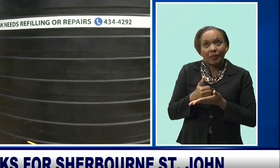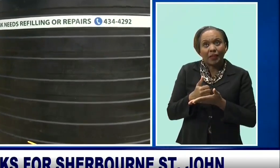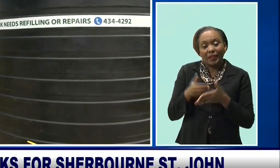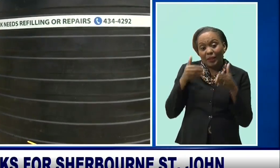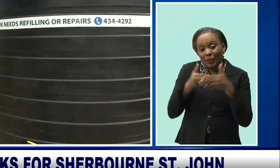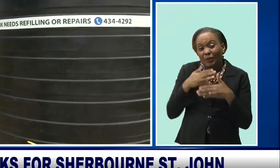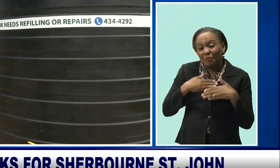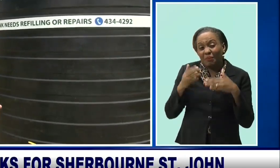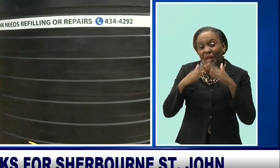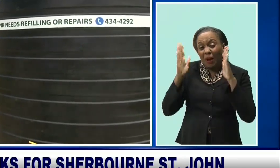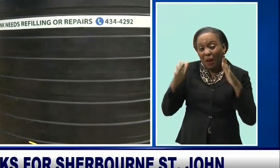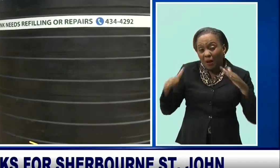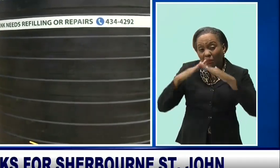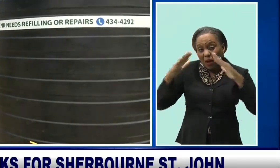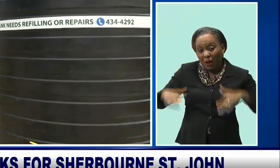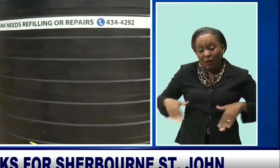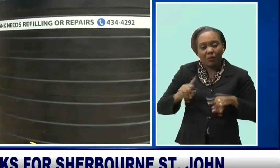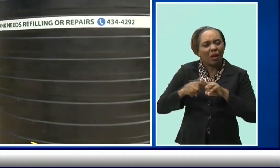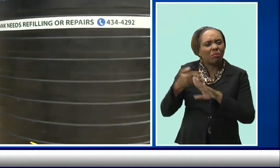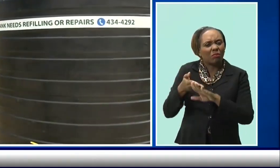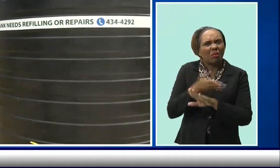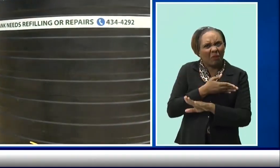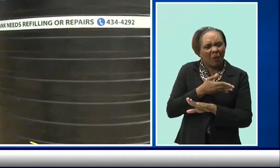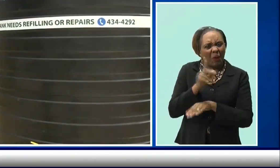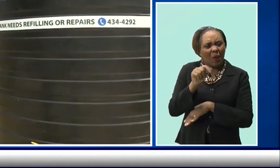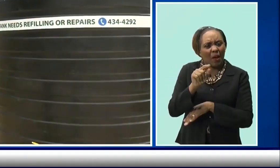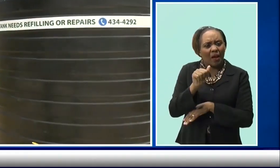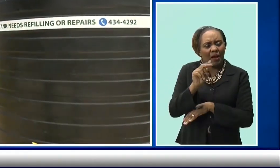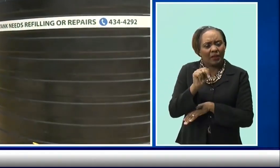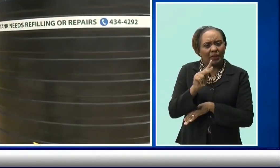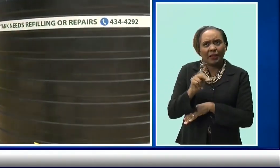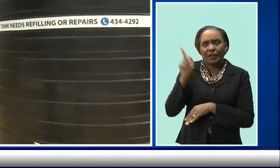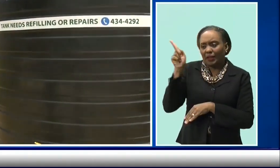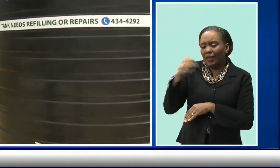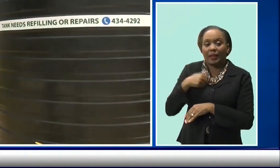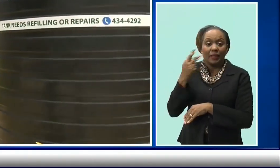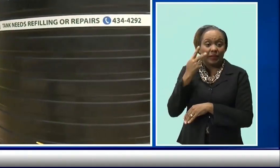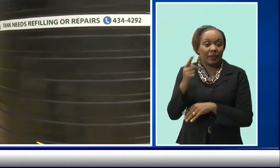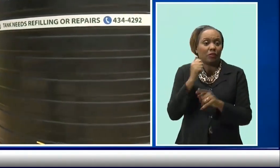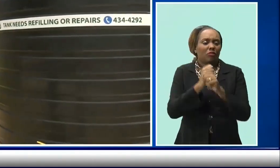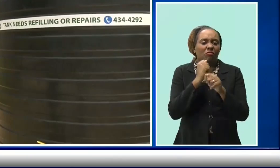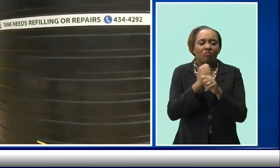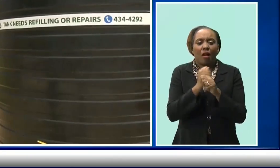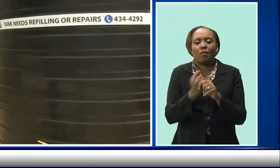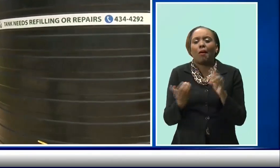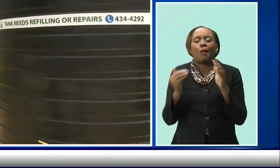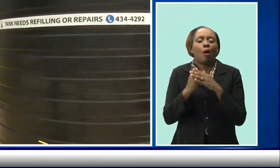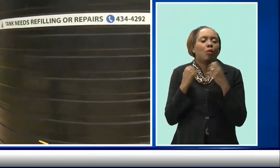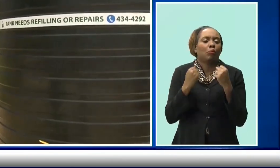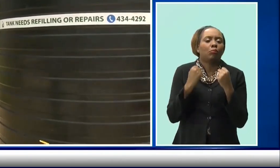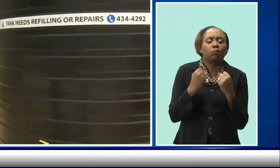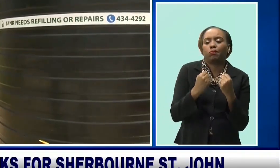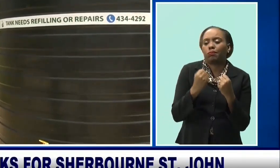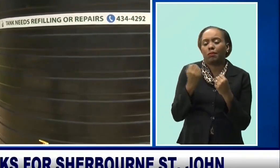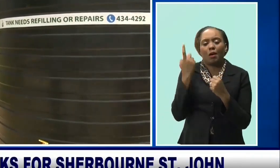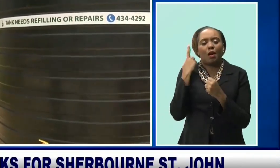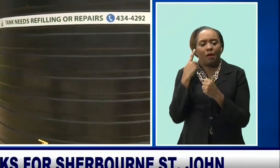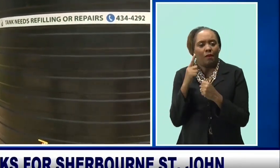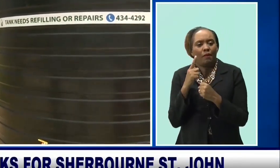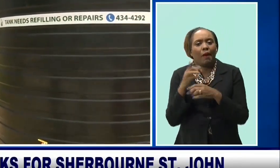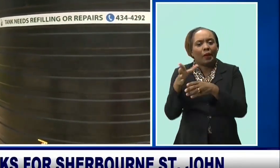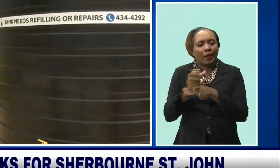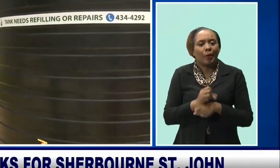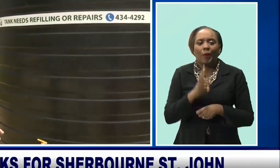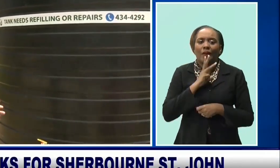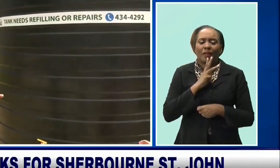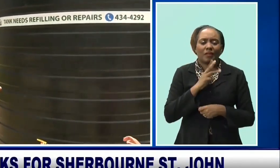home, but even before this tank was here, for the time that I was home, I was seeing the truck regular on a basis. So I really don't have no complaints.